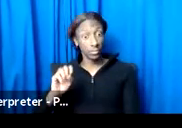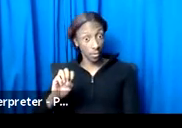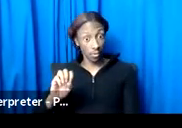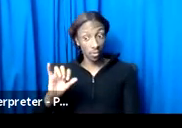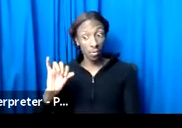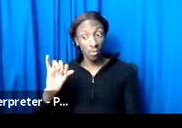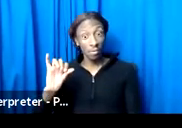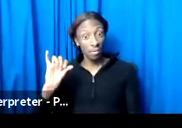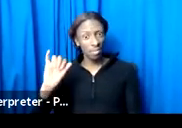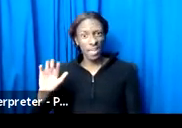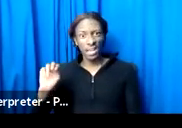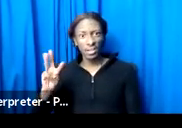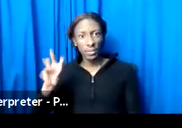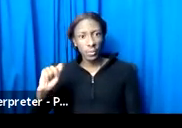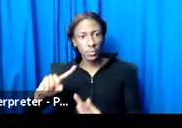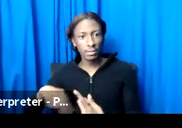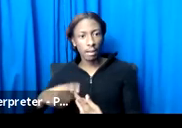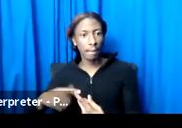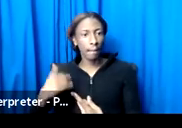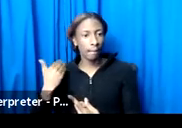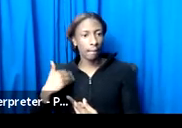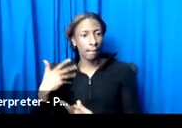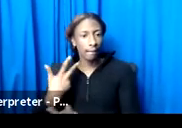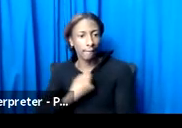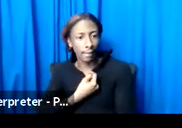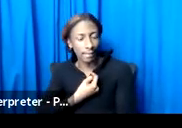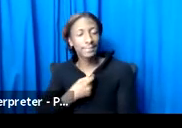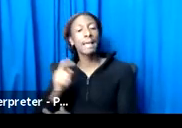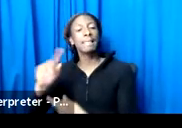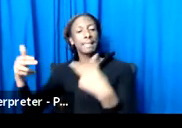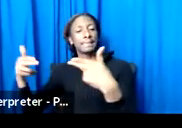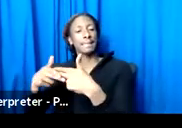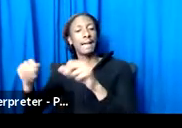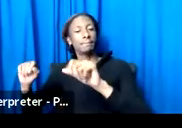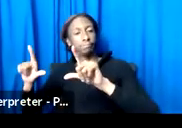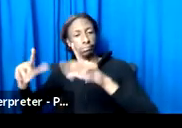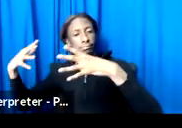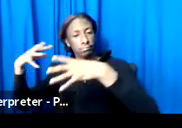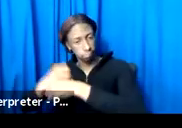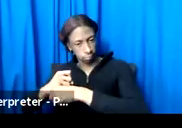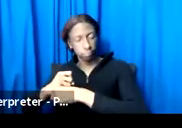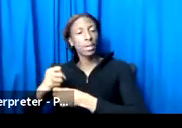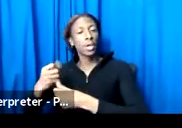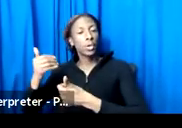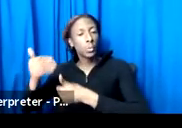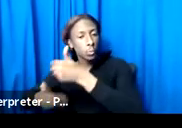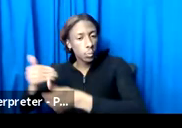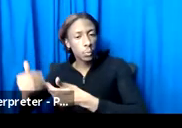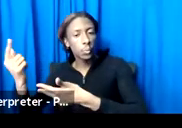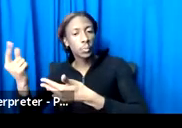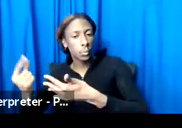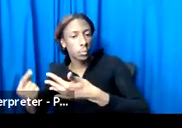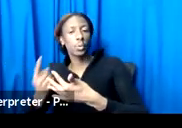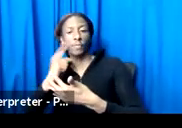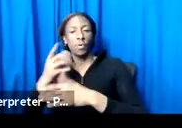involving adolescent vaccination, this slide summarizes the stepwise approach we're following to increase vaccine